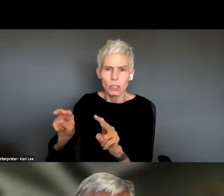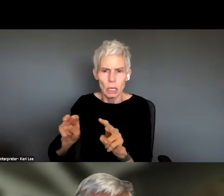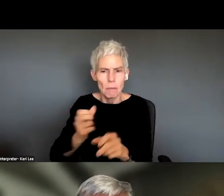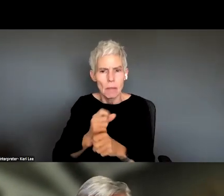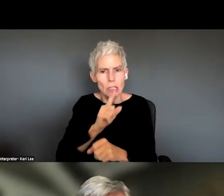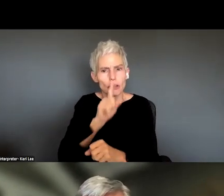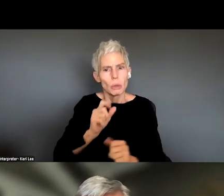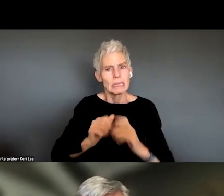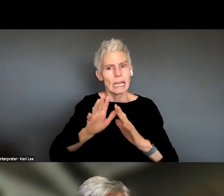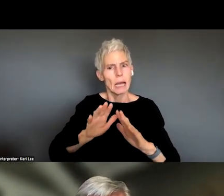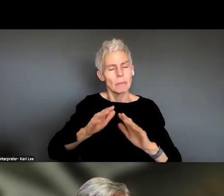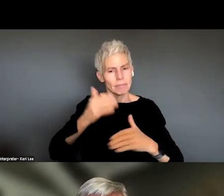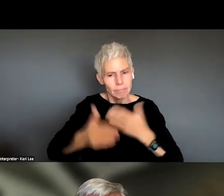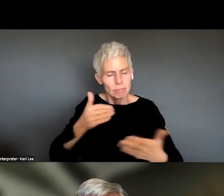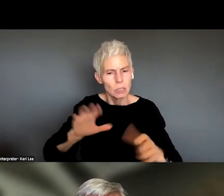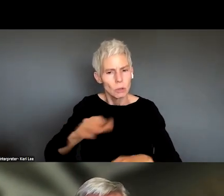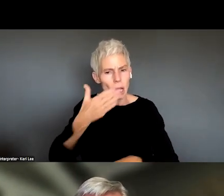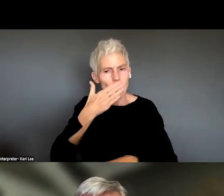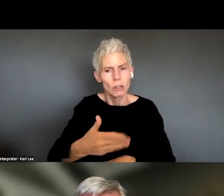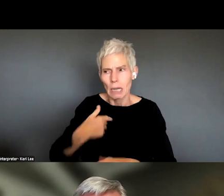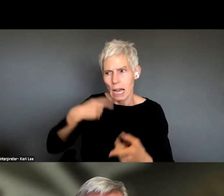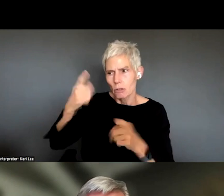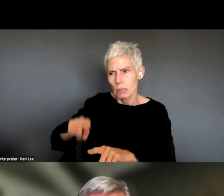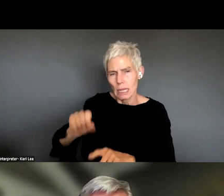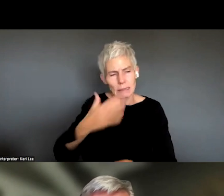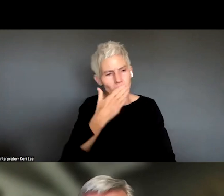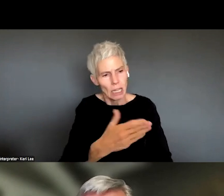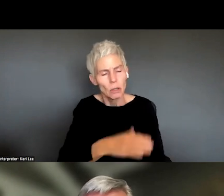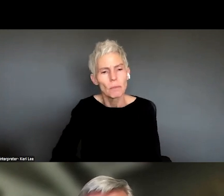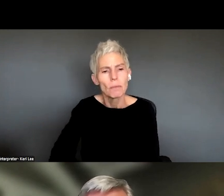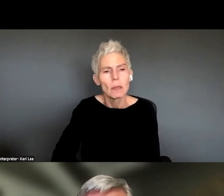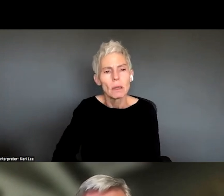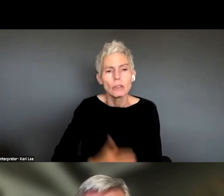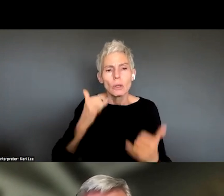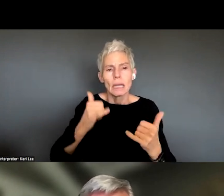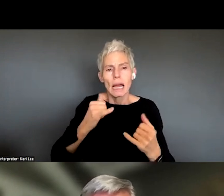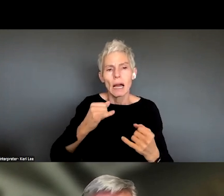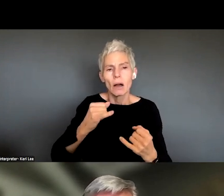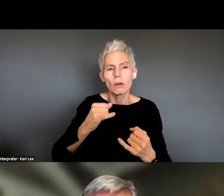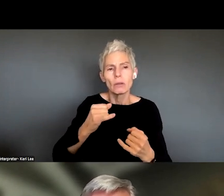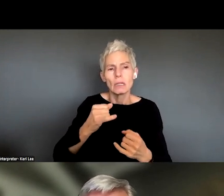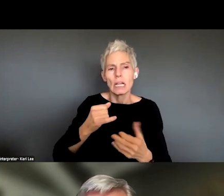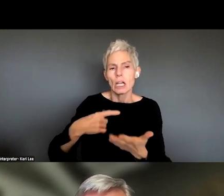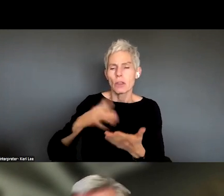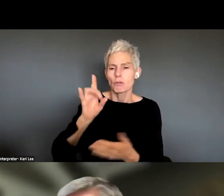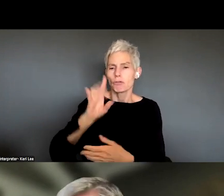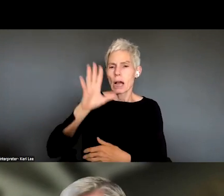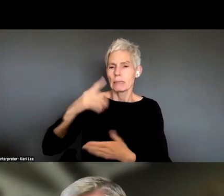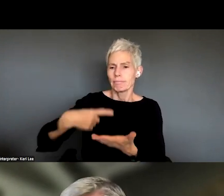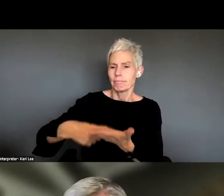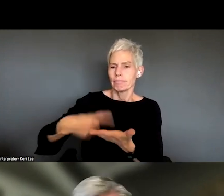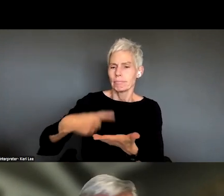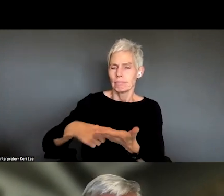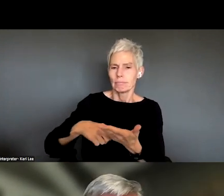well. Couldn't agree more. Thank you. Yeah, thanks, Wendy. And so now we'll come to our crisis talk section, which we're bringing back